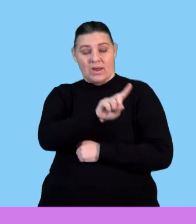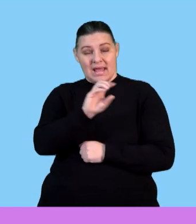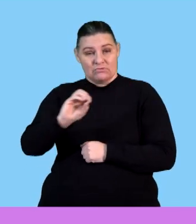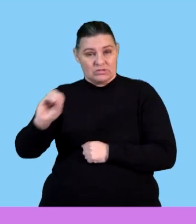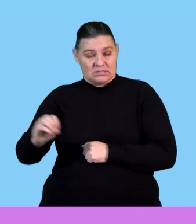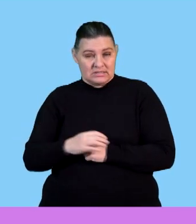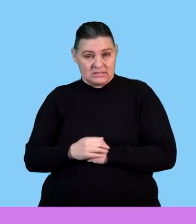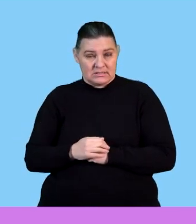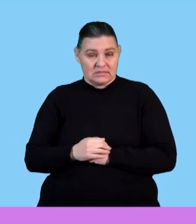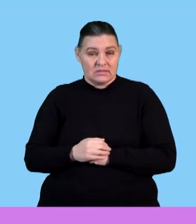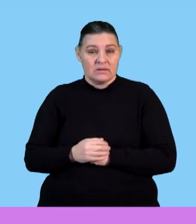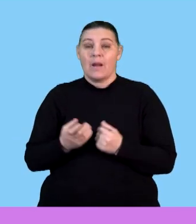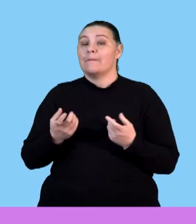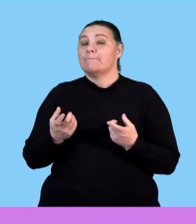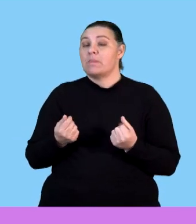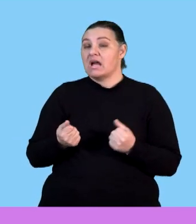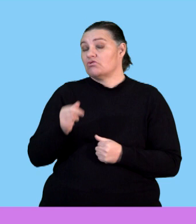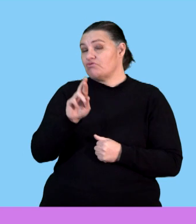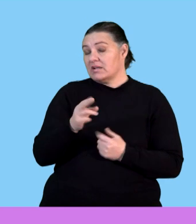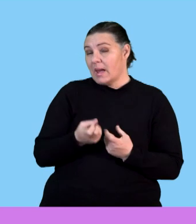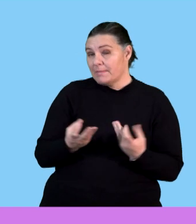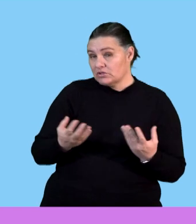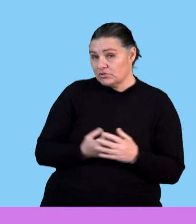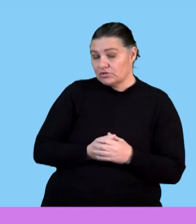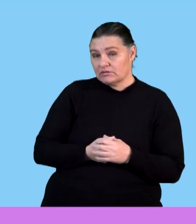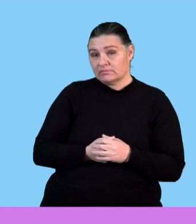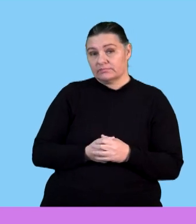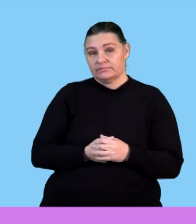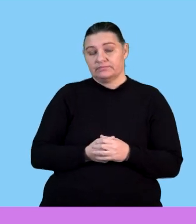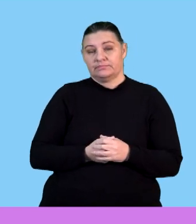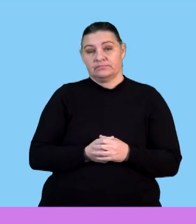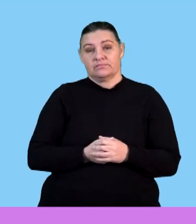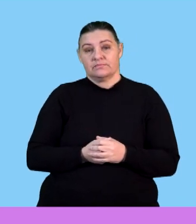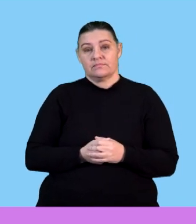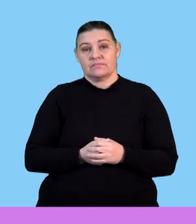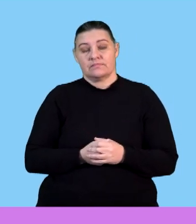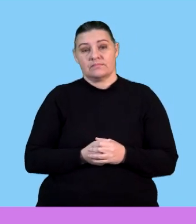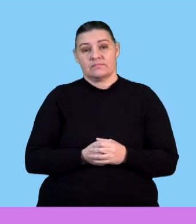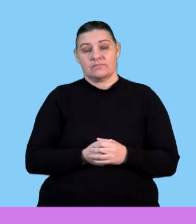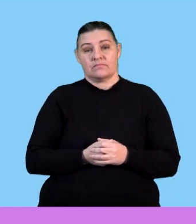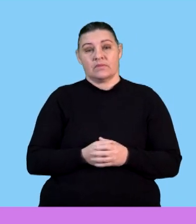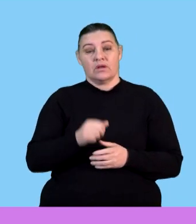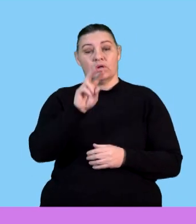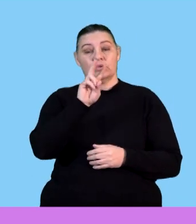by 100, so we can get the price in rand, and I get